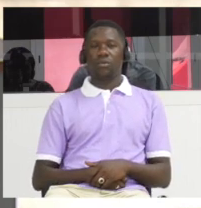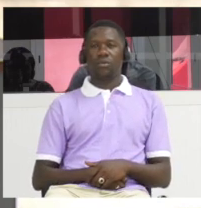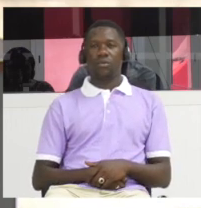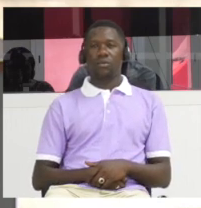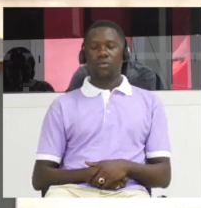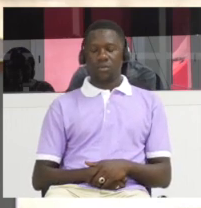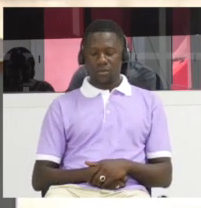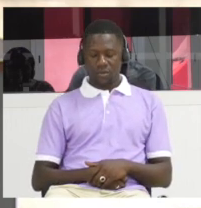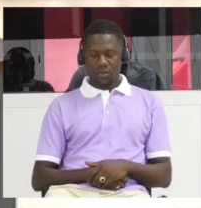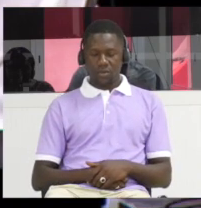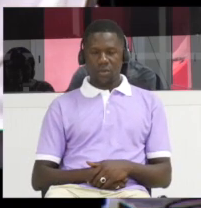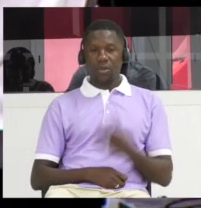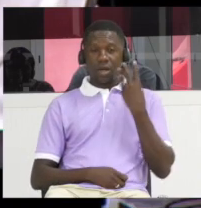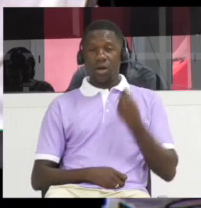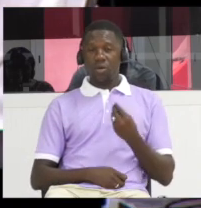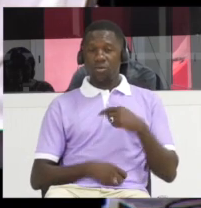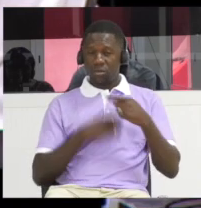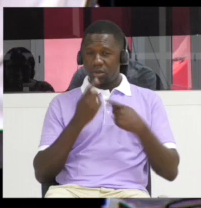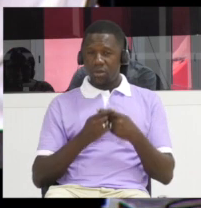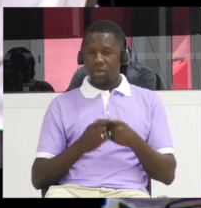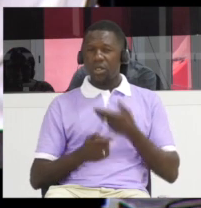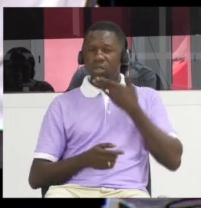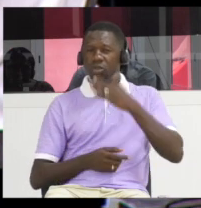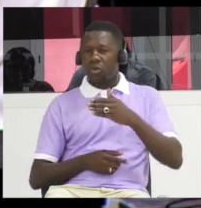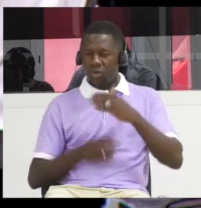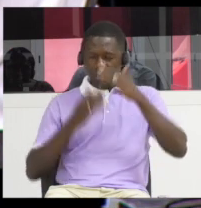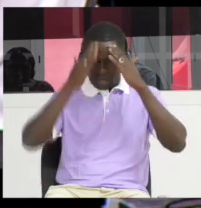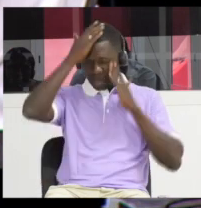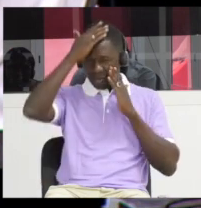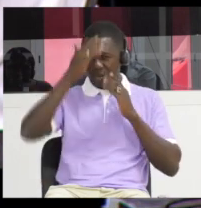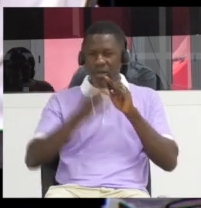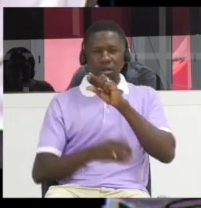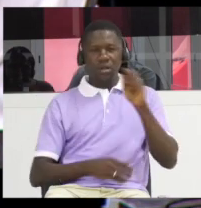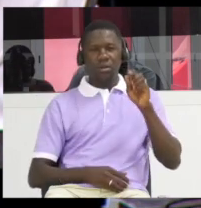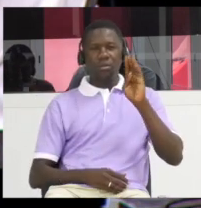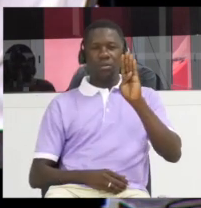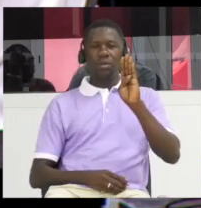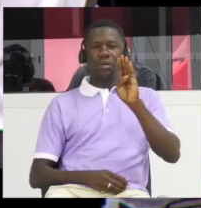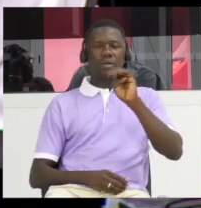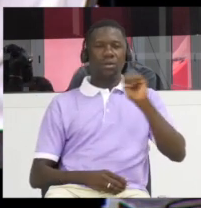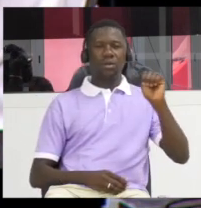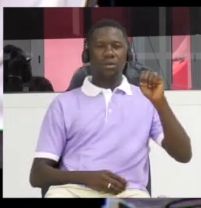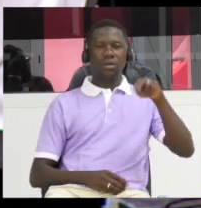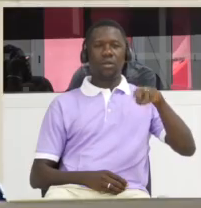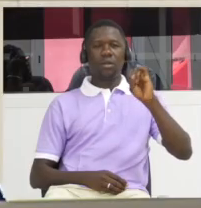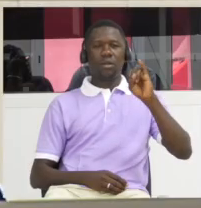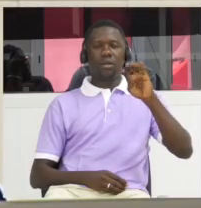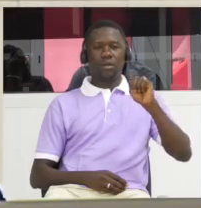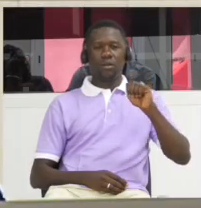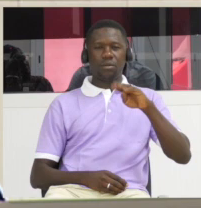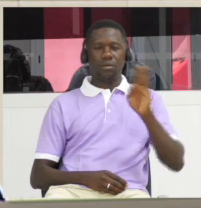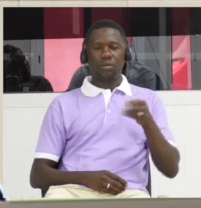time called Lieutenant Bineminte? Do you recall seeing him coming to the IGP's office?